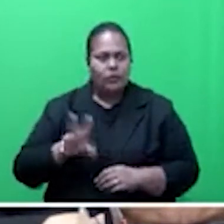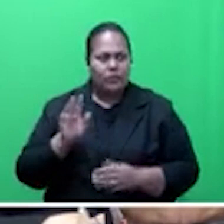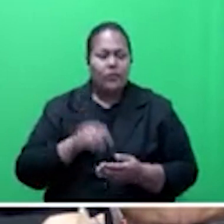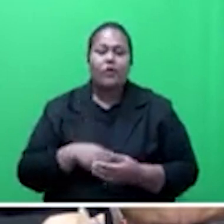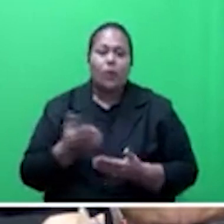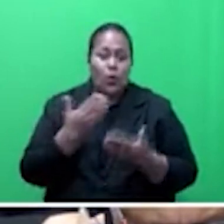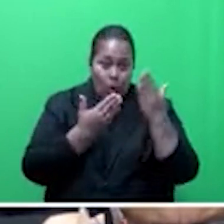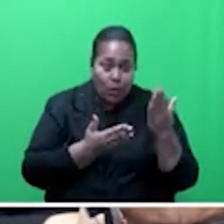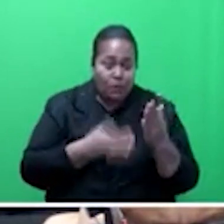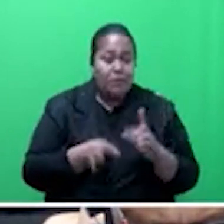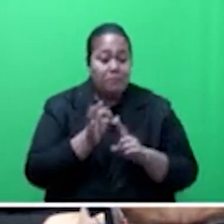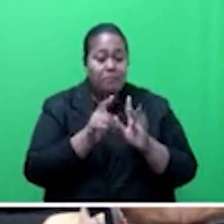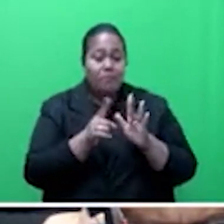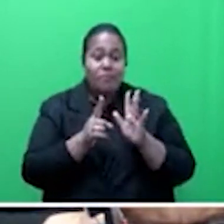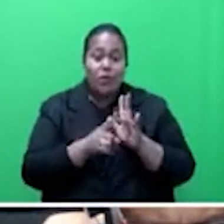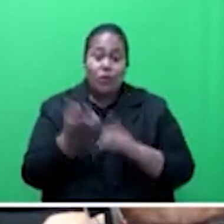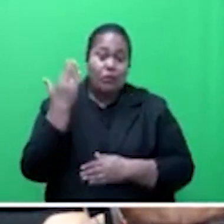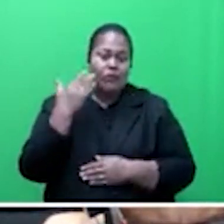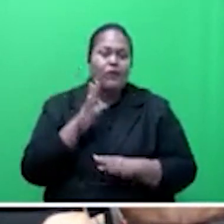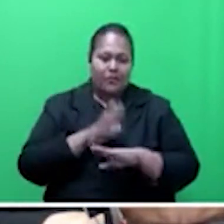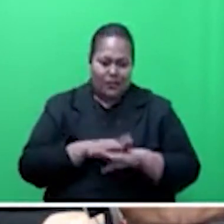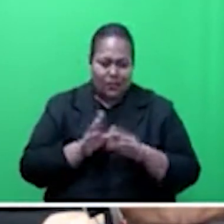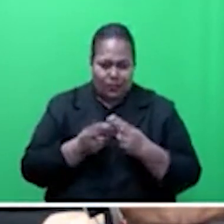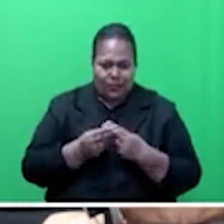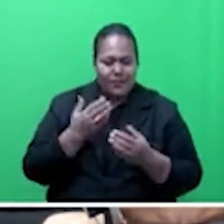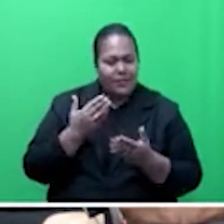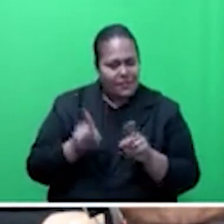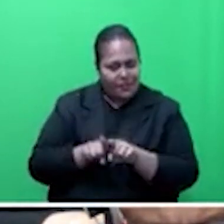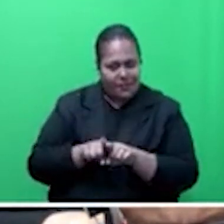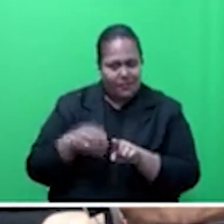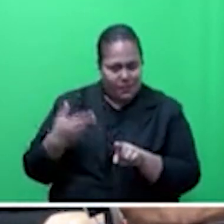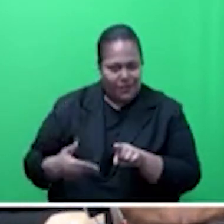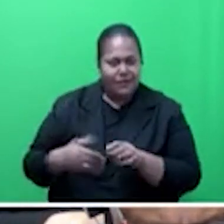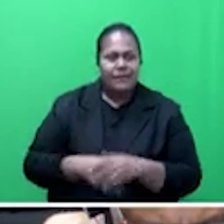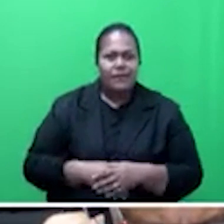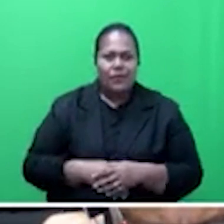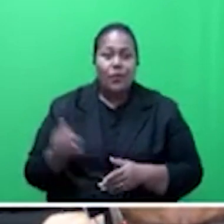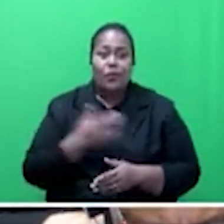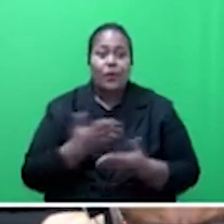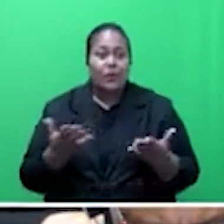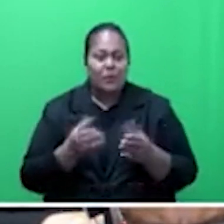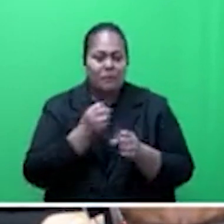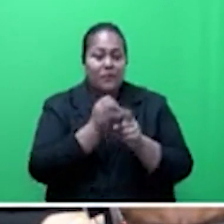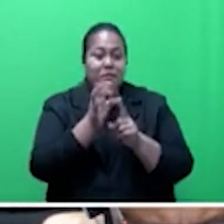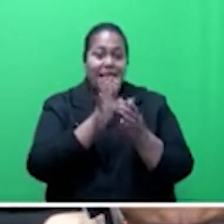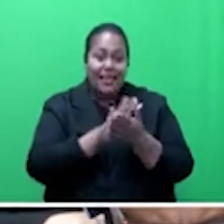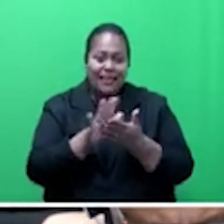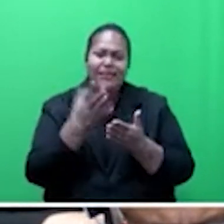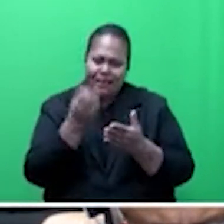in those days. And very jubilantly, we all approved the budget. We went down to GPH. I've still got the photograph to remind us of